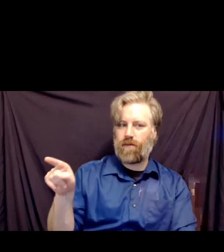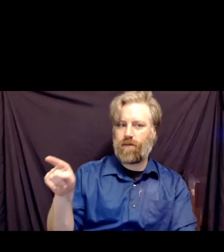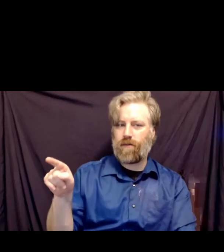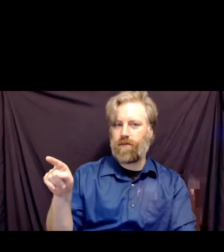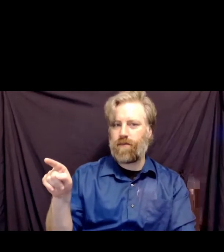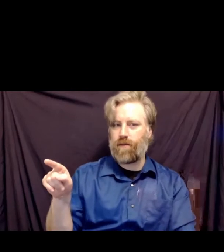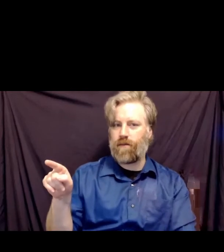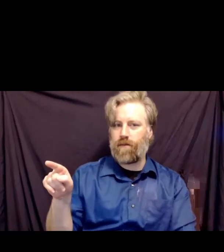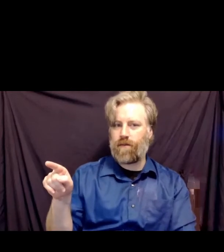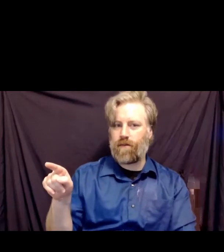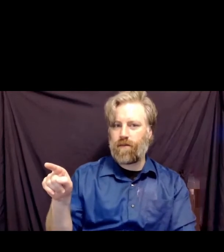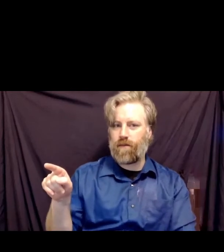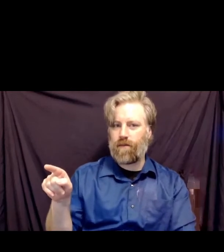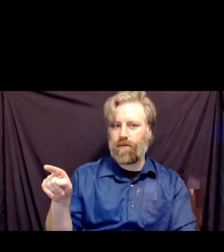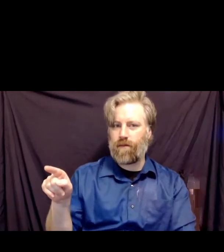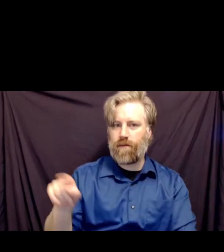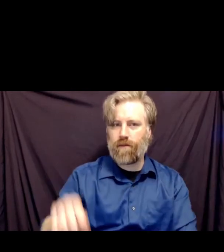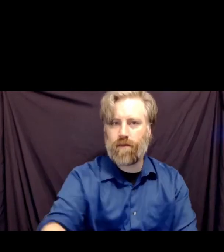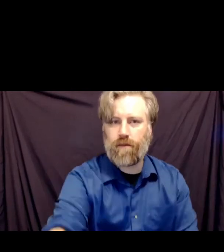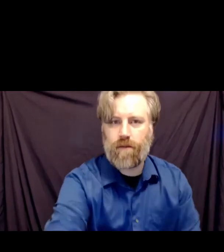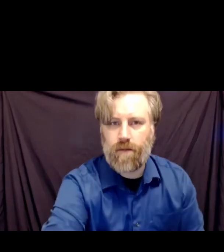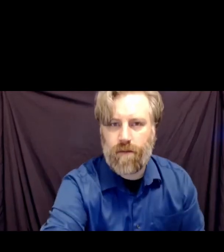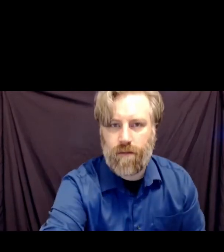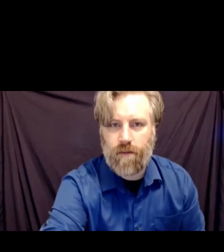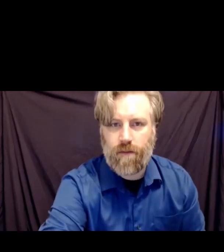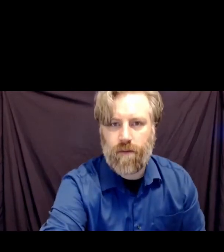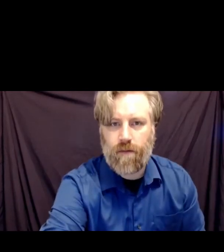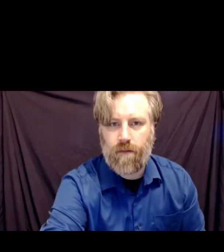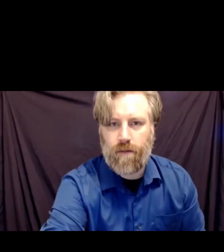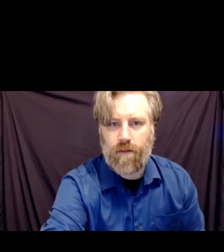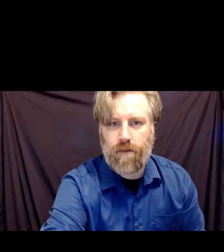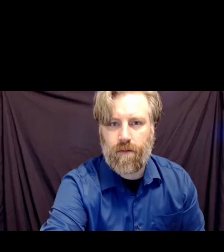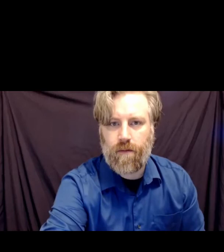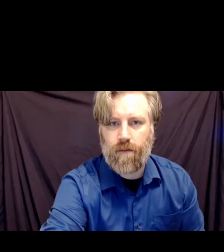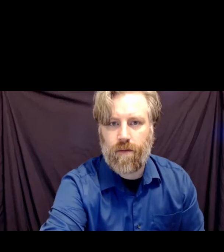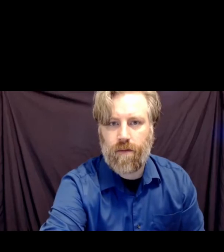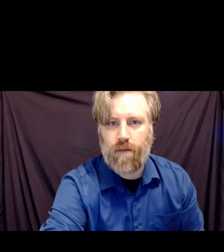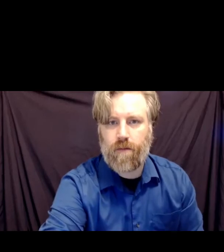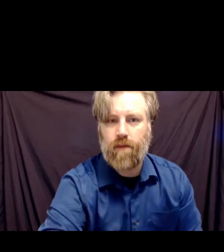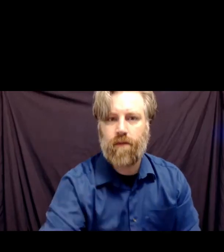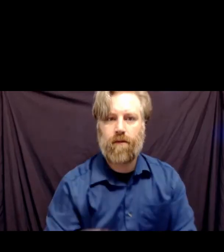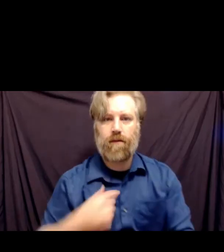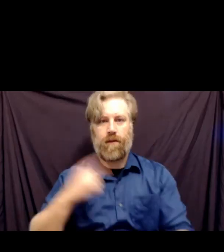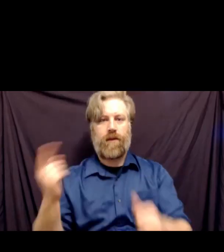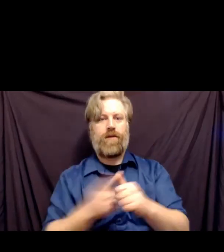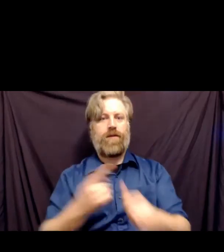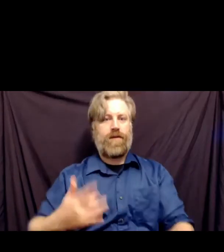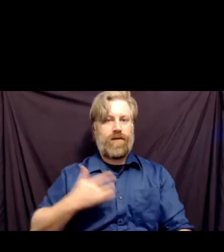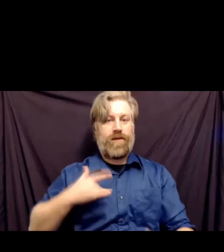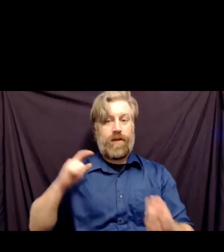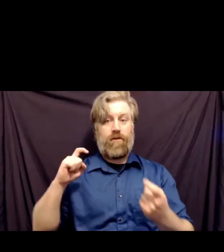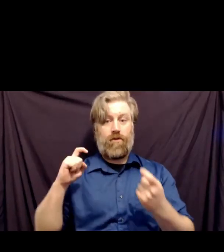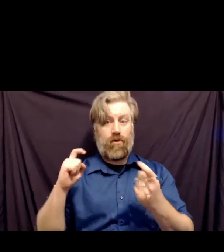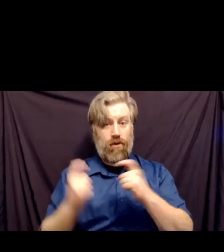Now we were doing this exercise when I first felt that change, when I knew that there was something